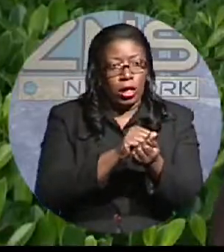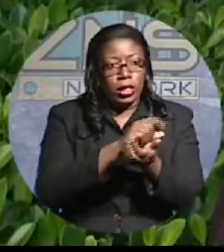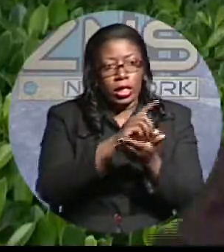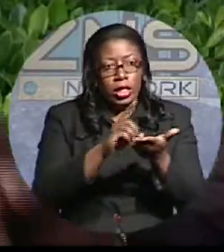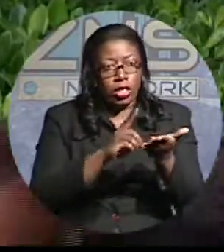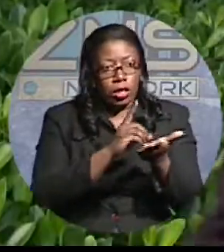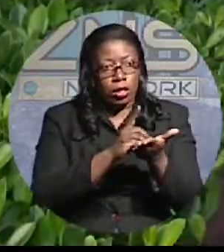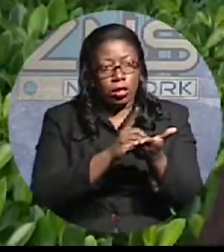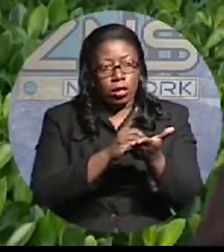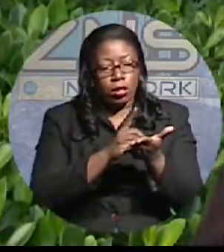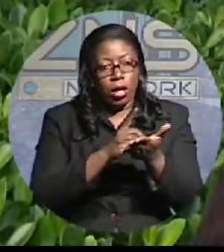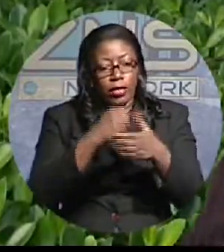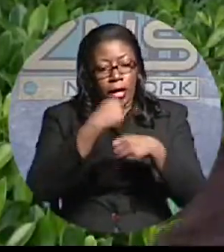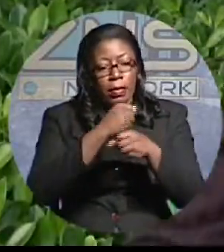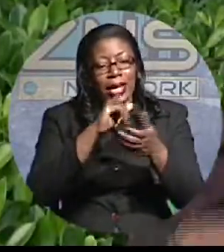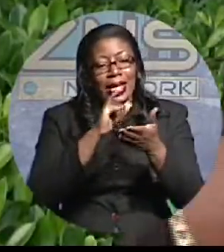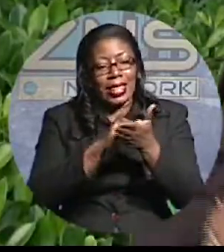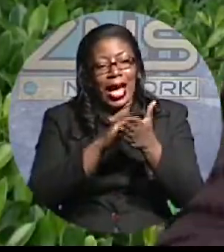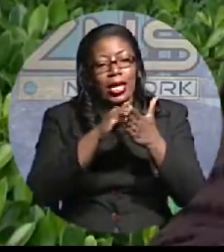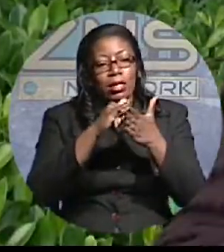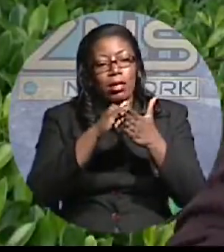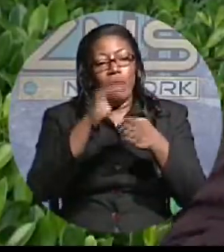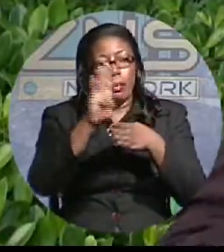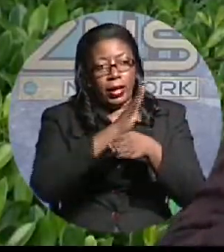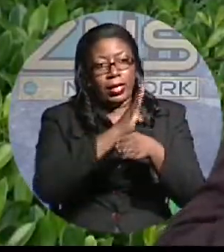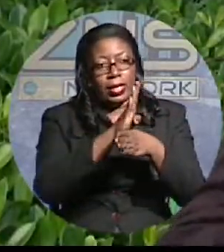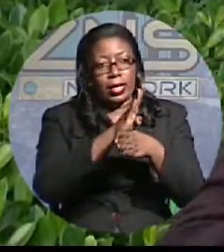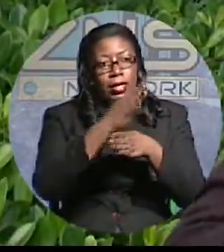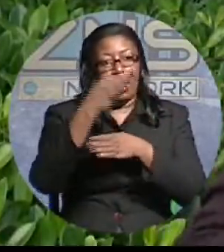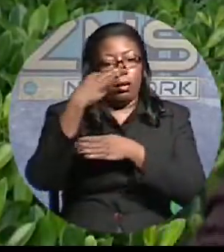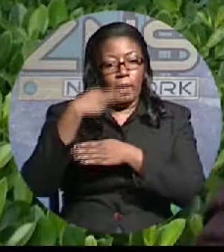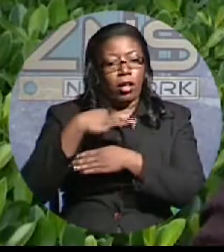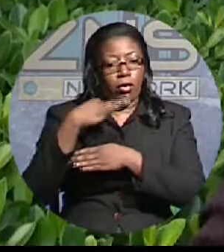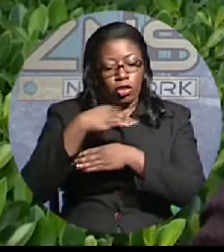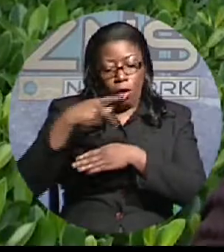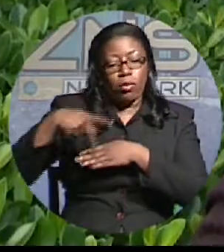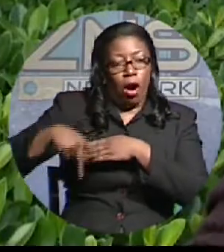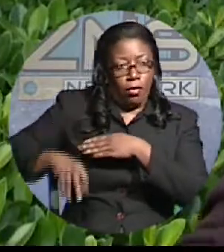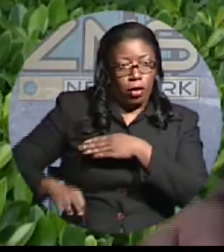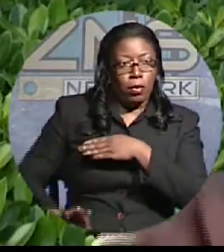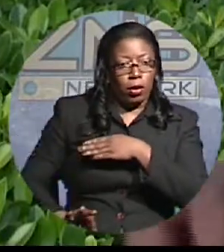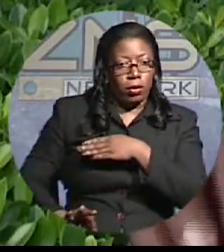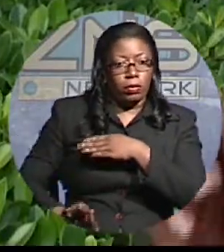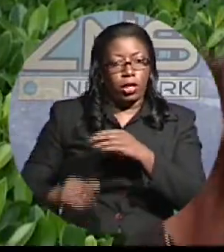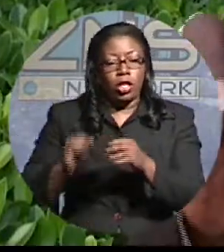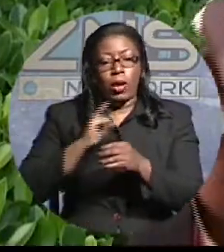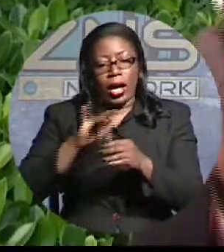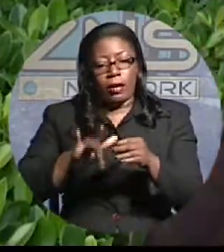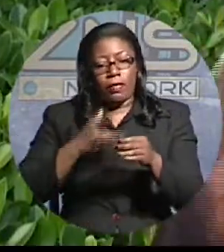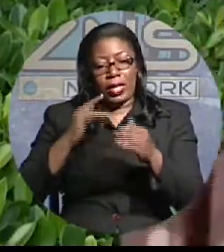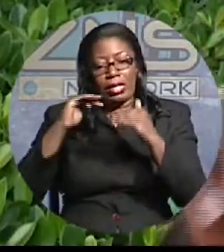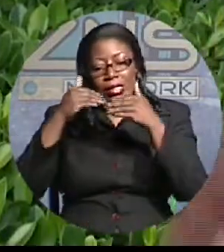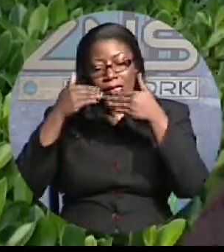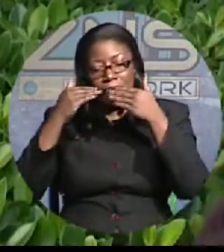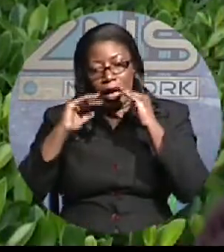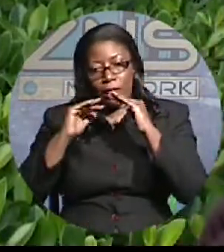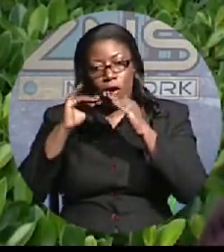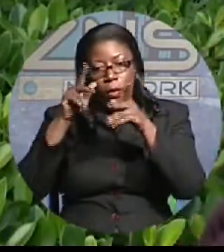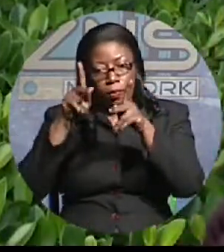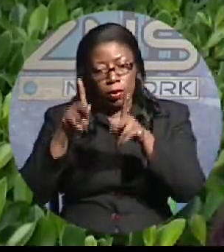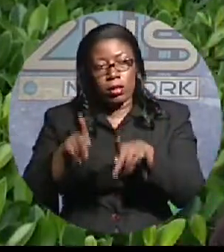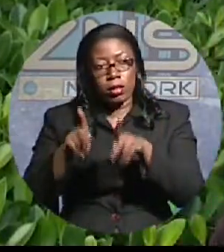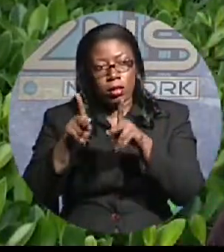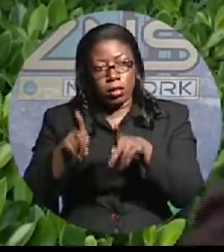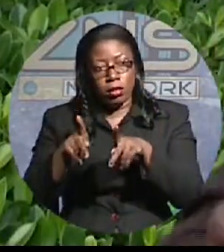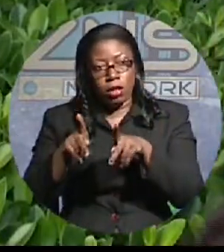establishment to be profitable. And so sometimes I feel so sad for persons who there's a minimum wage placed on a